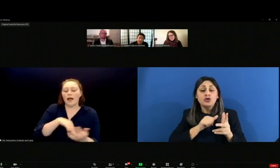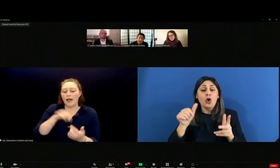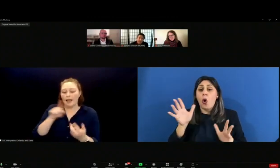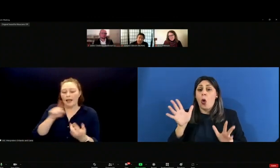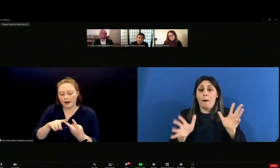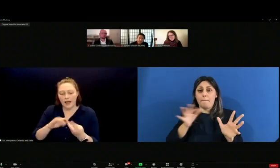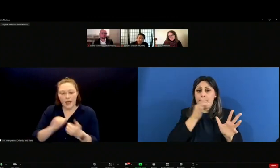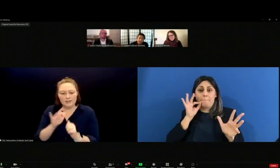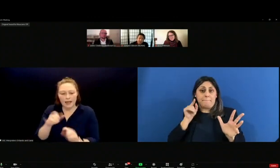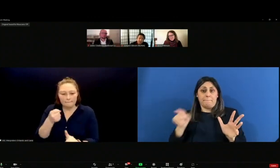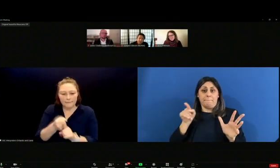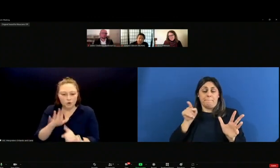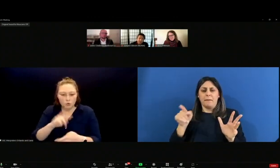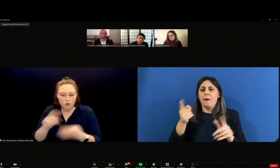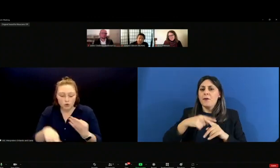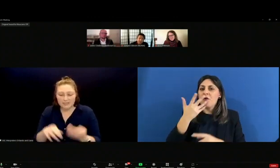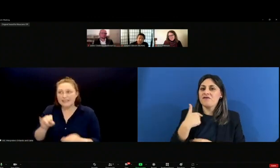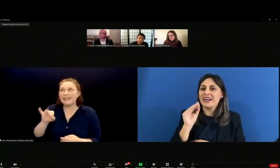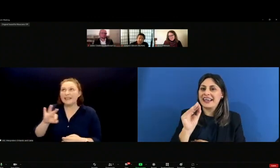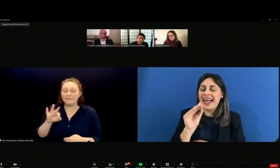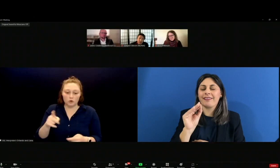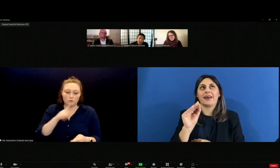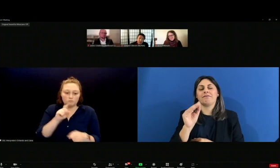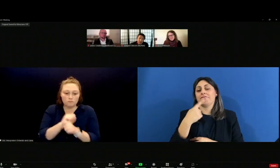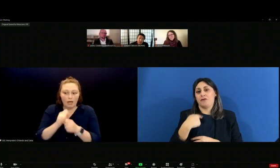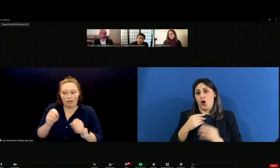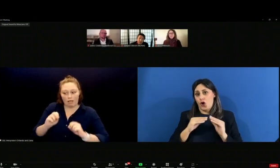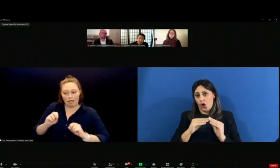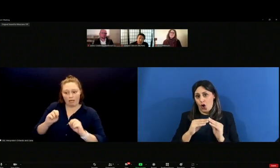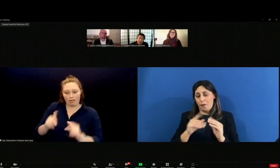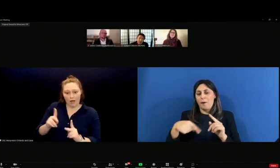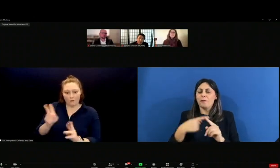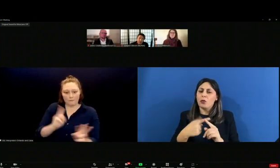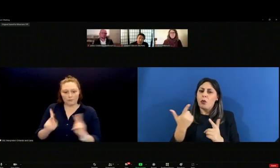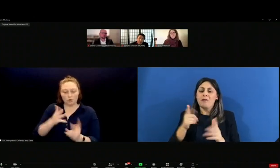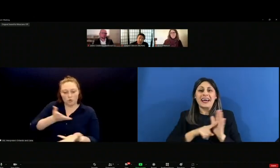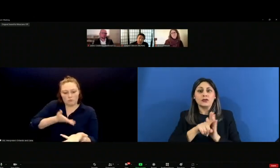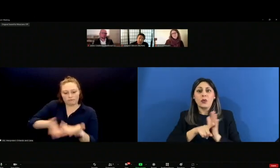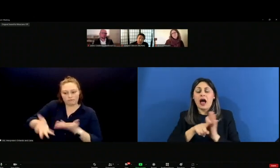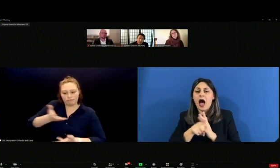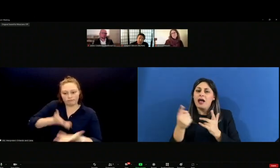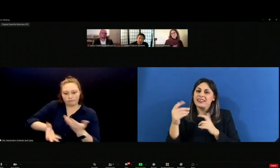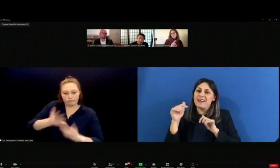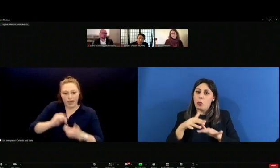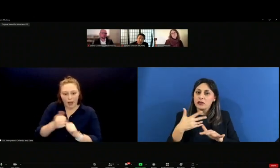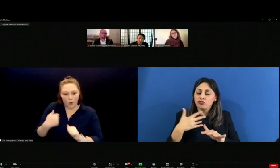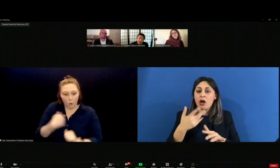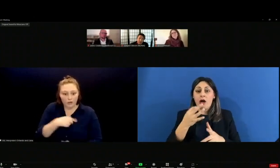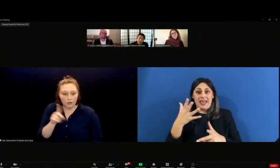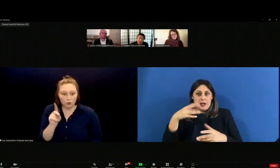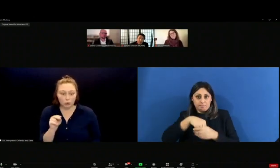Had you included them, had you allowed actually people to interact in the way that we, for instance, do at a defense like this, where